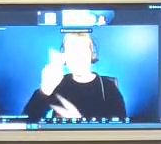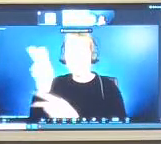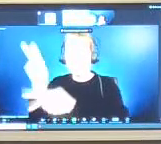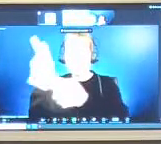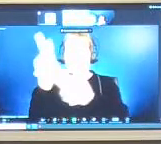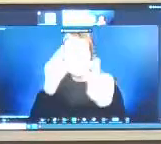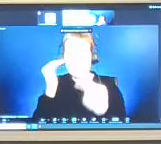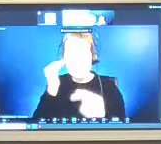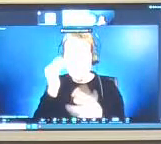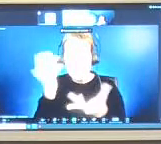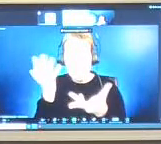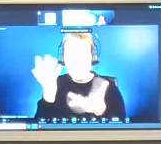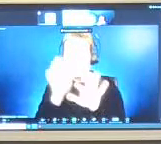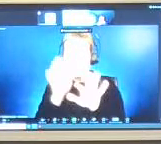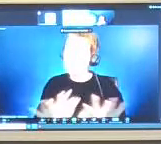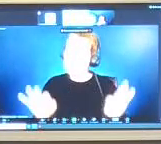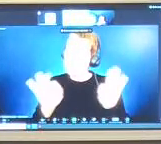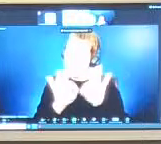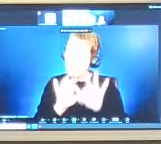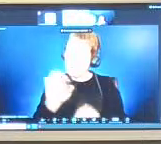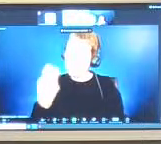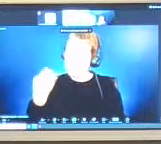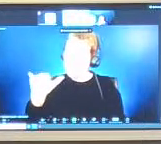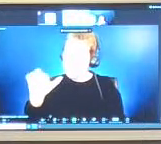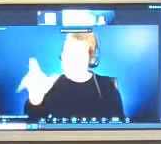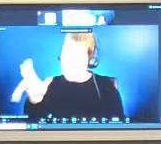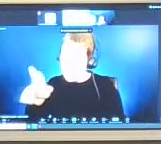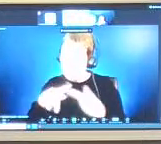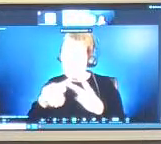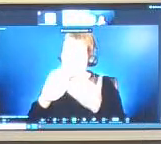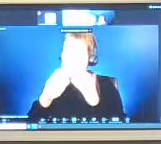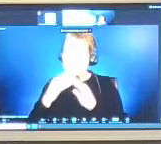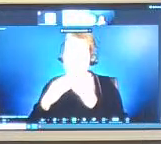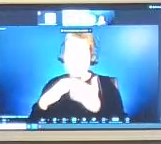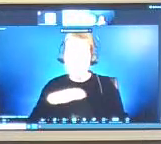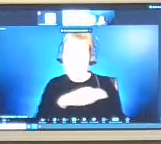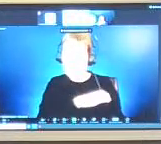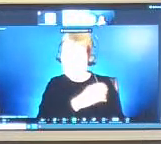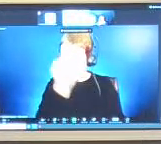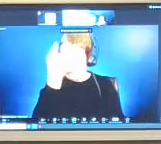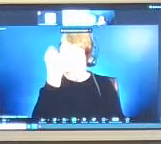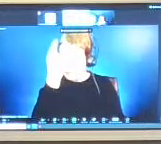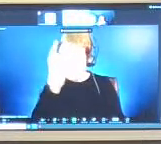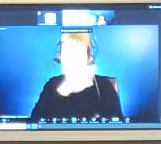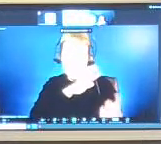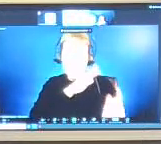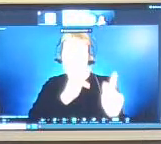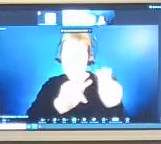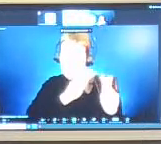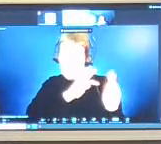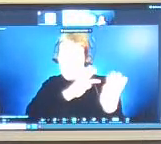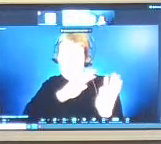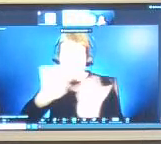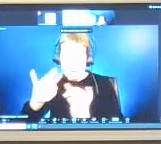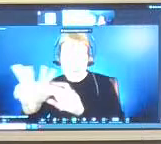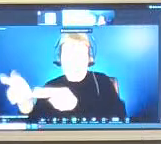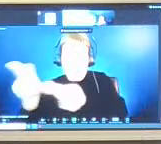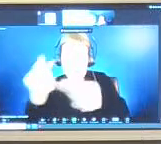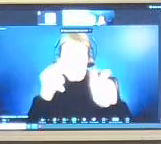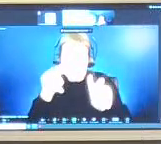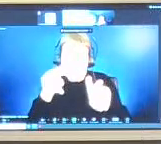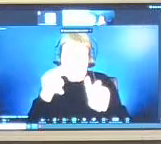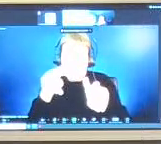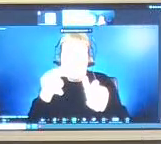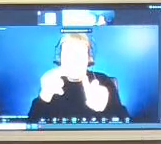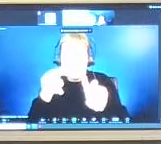understand that not only for tourists, but also for those who live here, we want to make things accessible. And I'd be interested and willing to